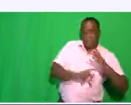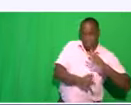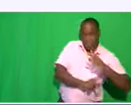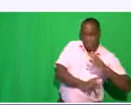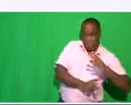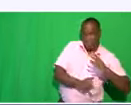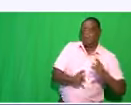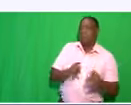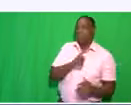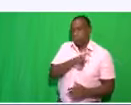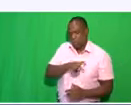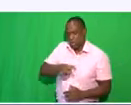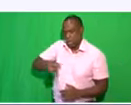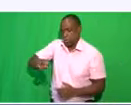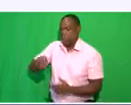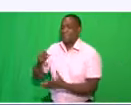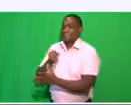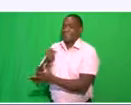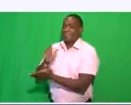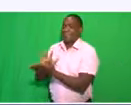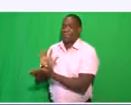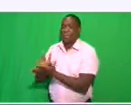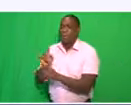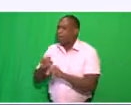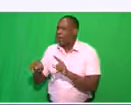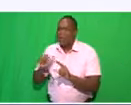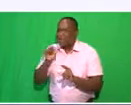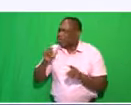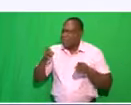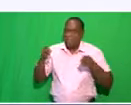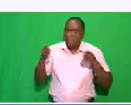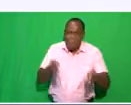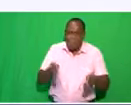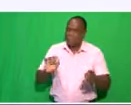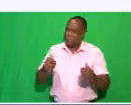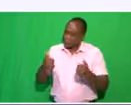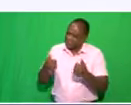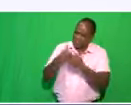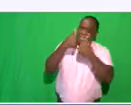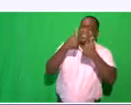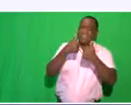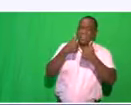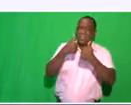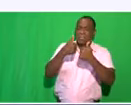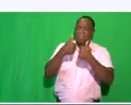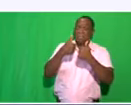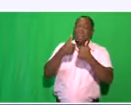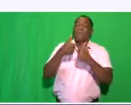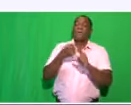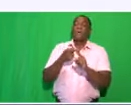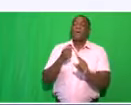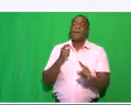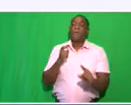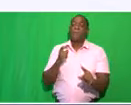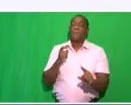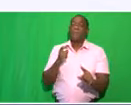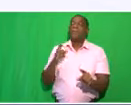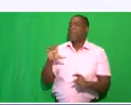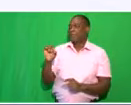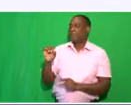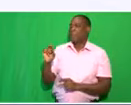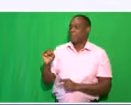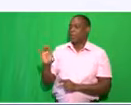but there was no attempt to address the challenges that arose with the